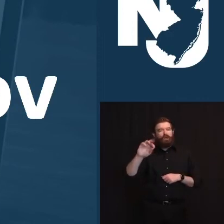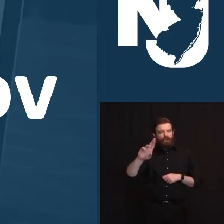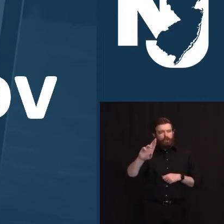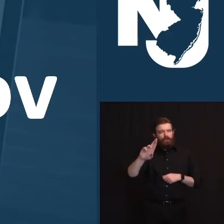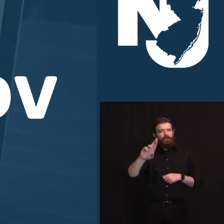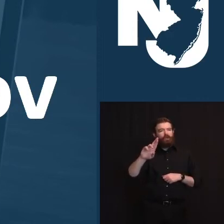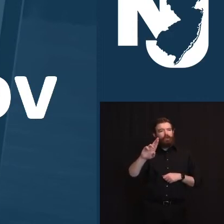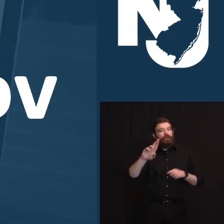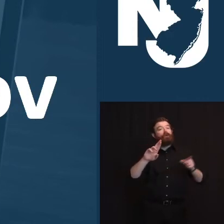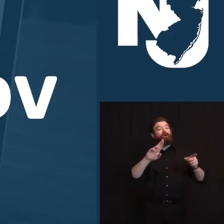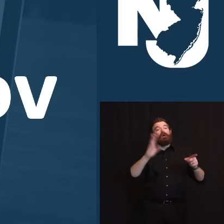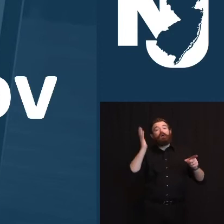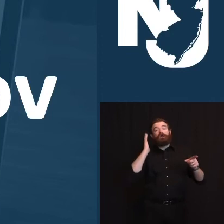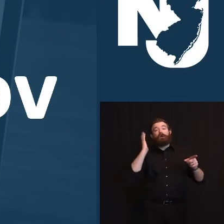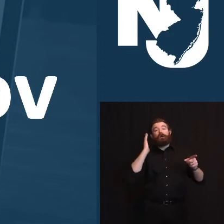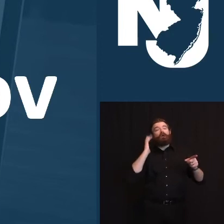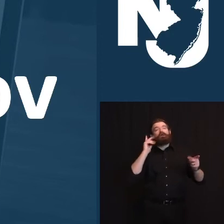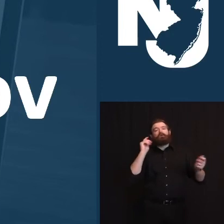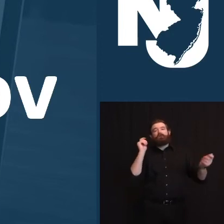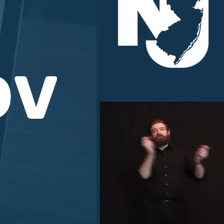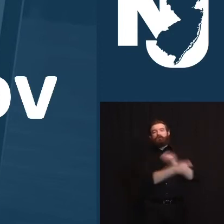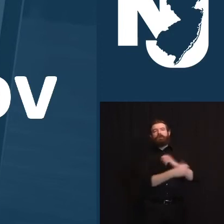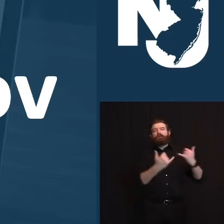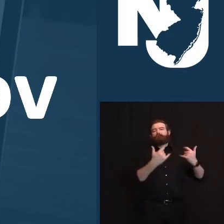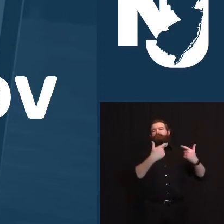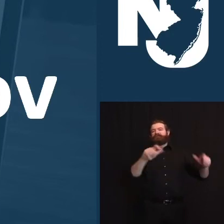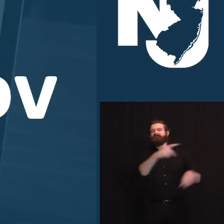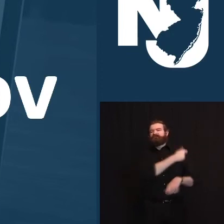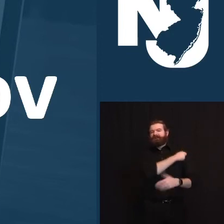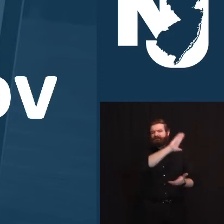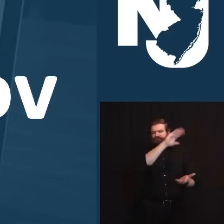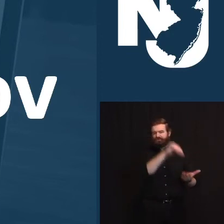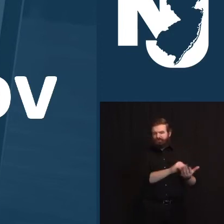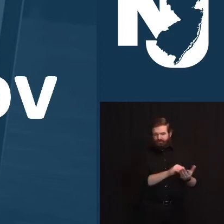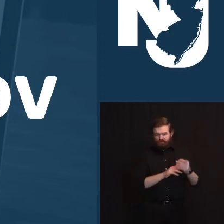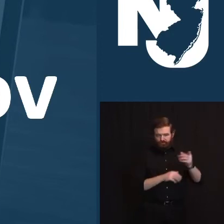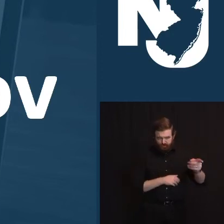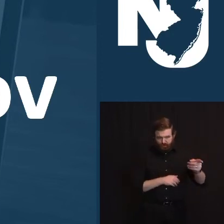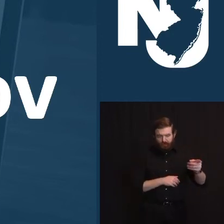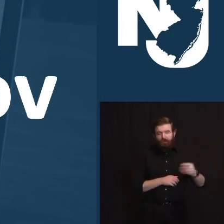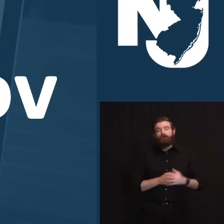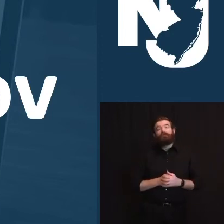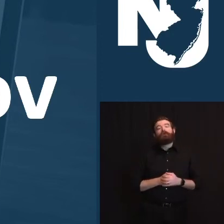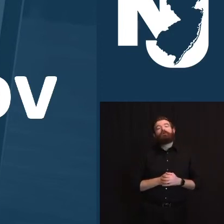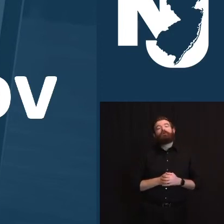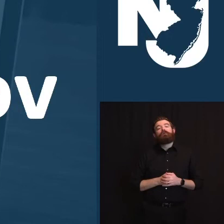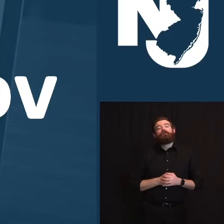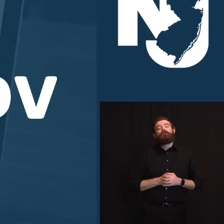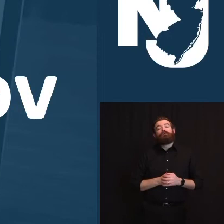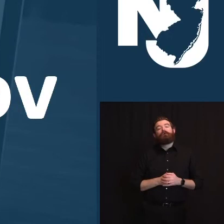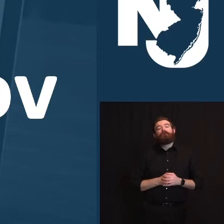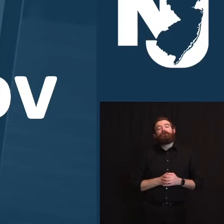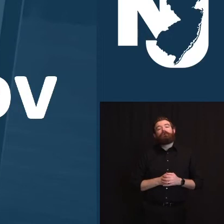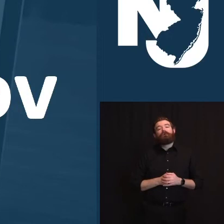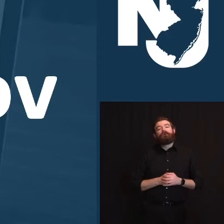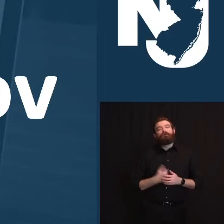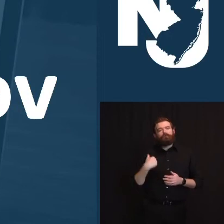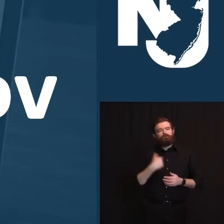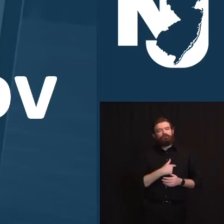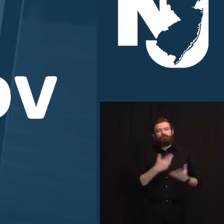impressive. And the emphasis was explicitly on giving confidence to communities of color that this vaccine is